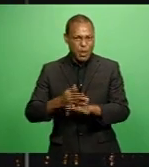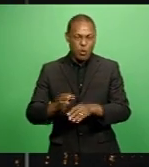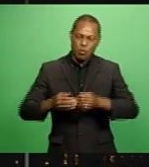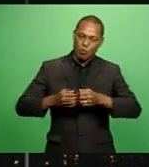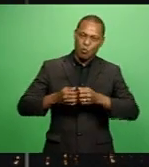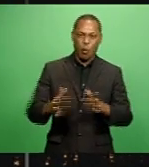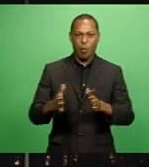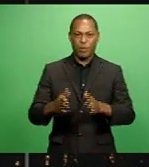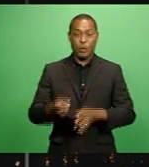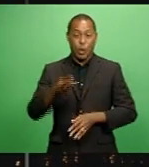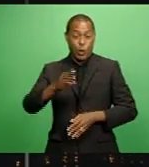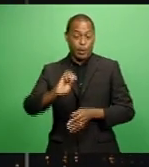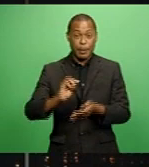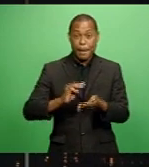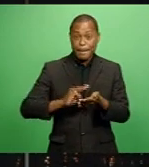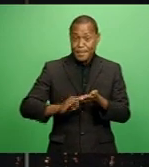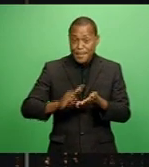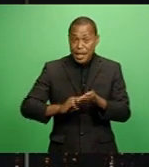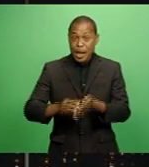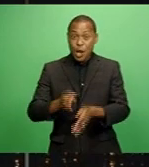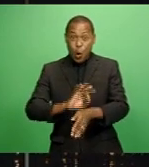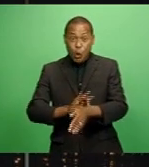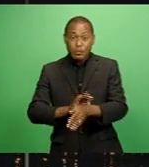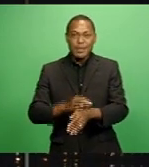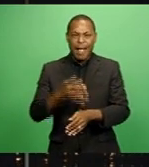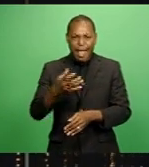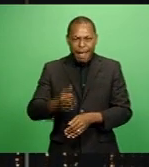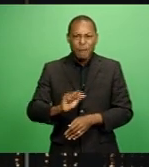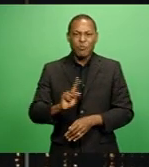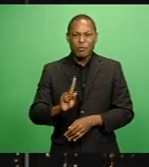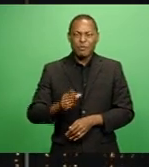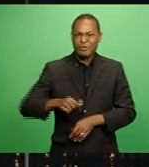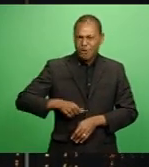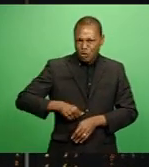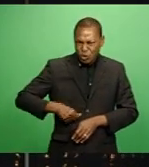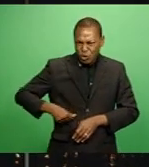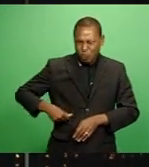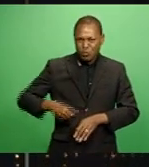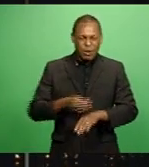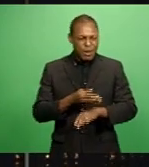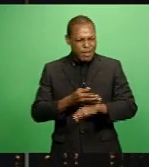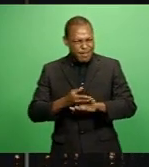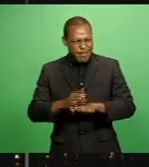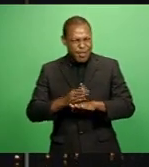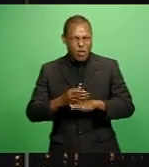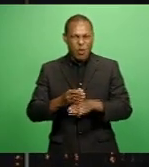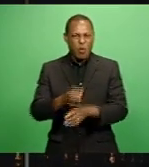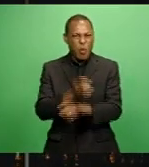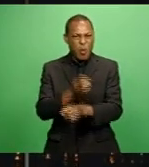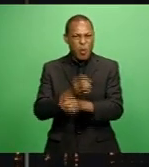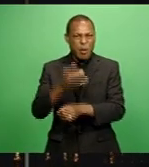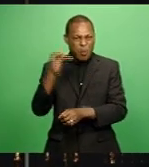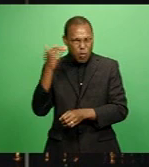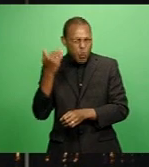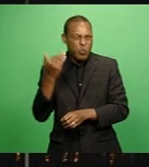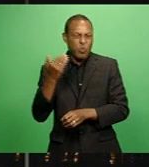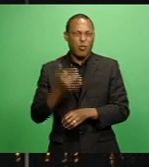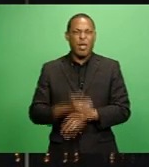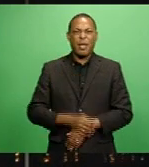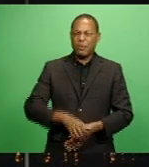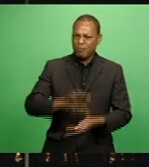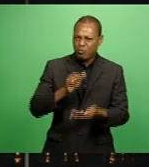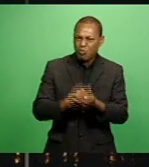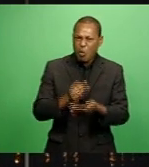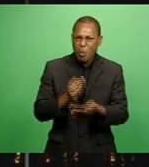open. The $30 million hospital can perform surgeries in a modern operating theatre with proper post-operative care